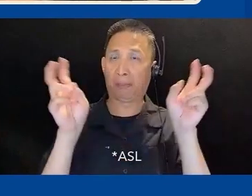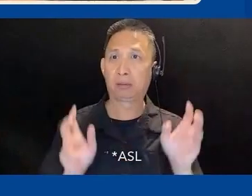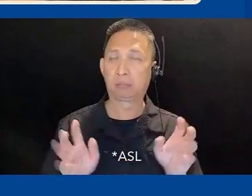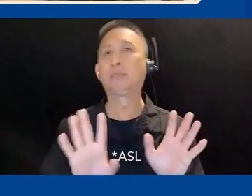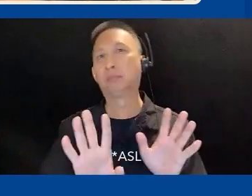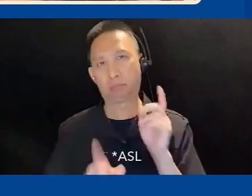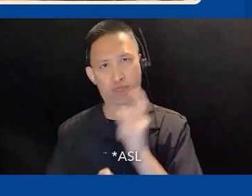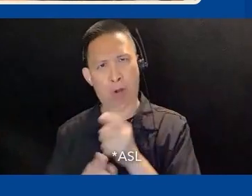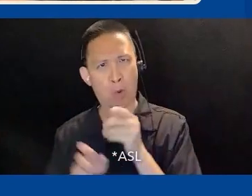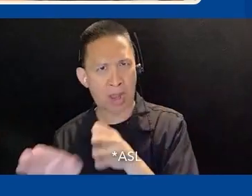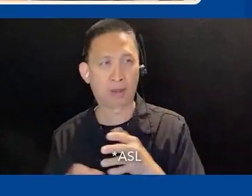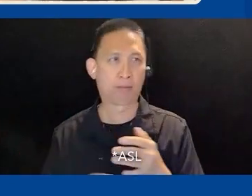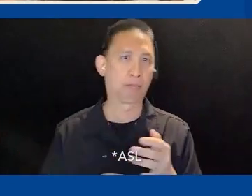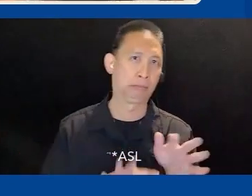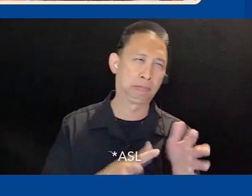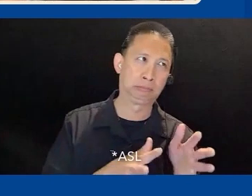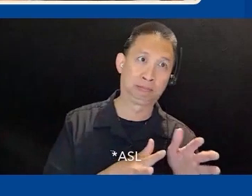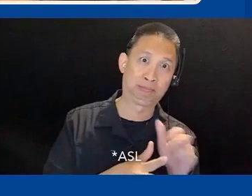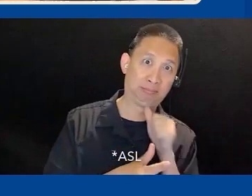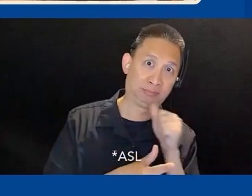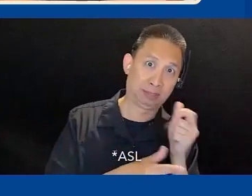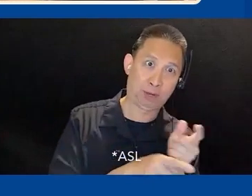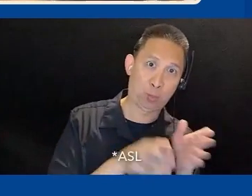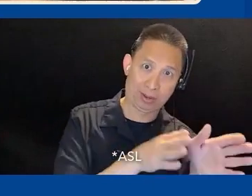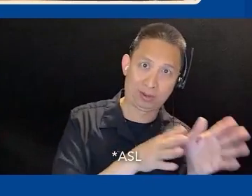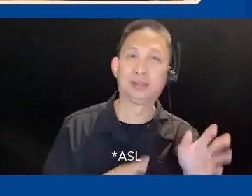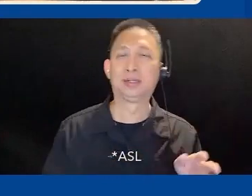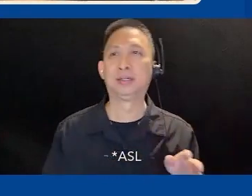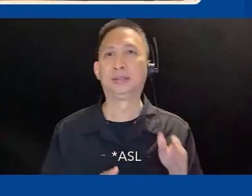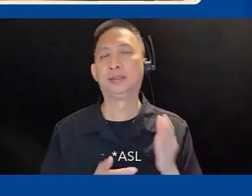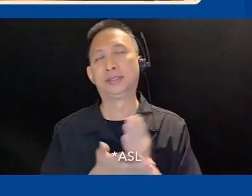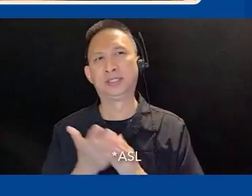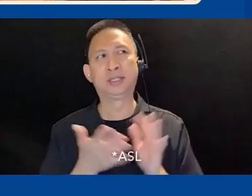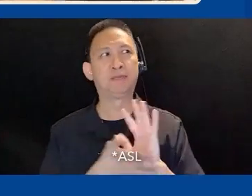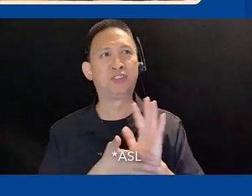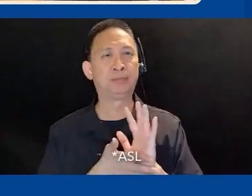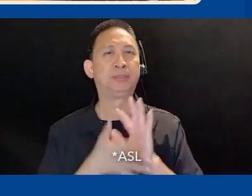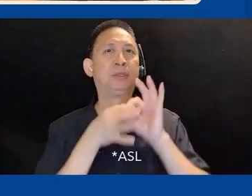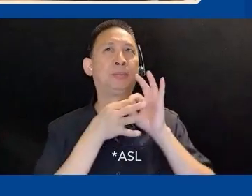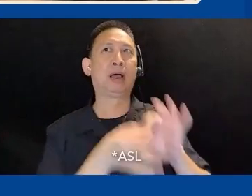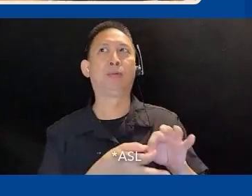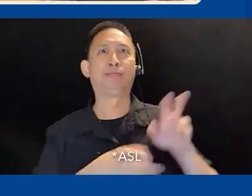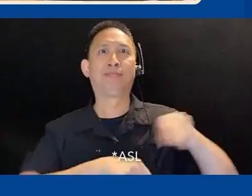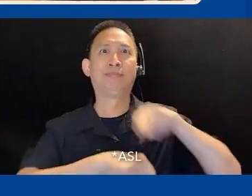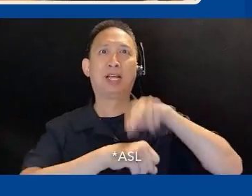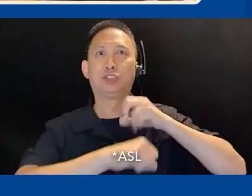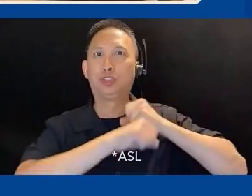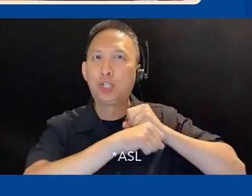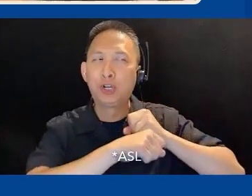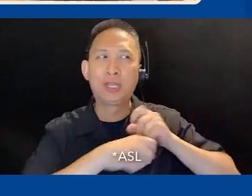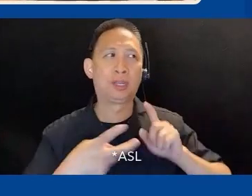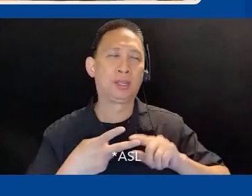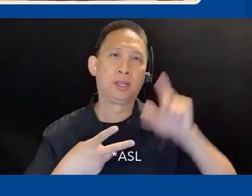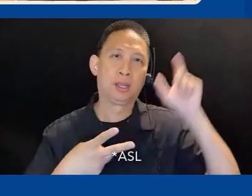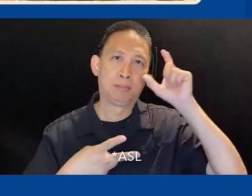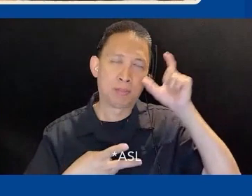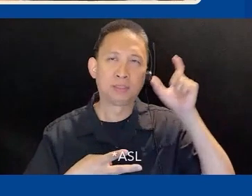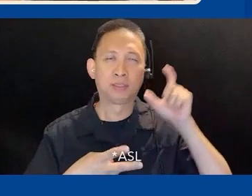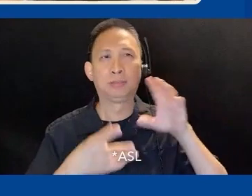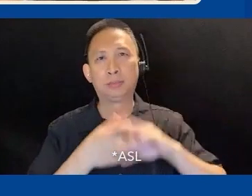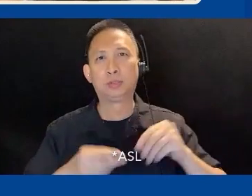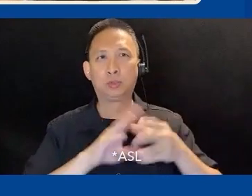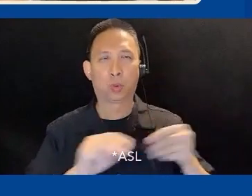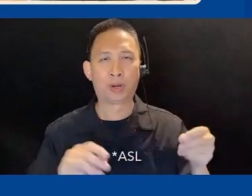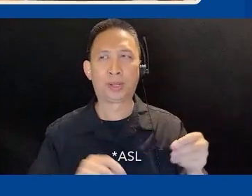films about either national security or Muslim storylines that were done by